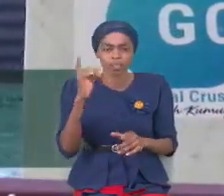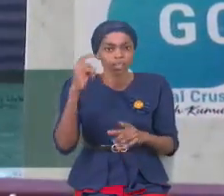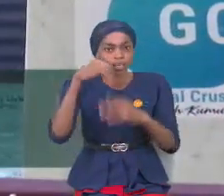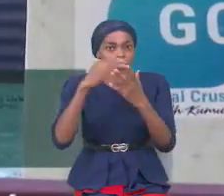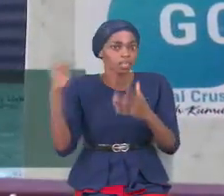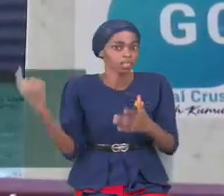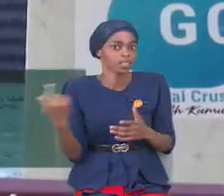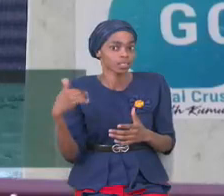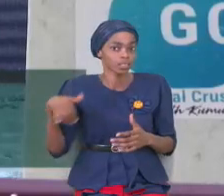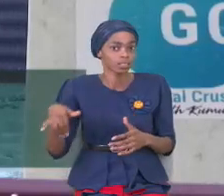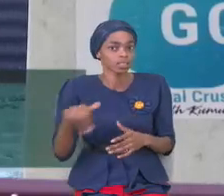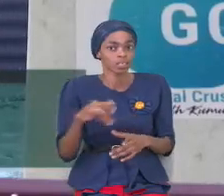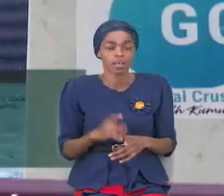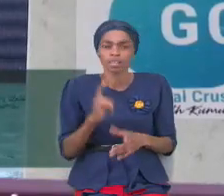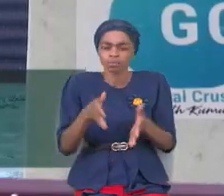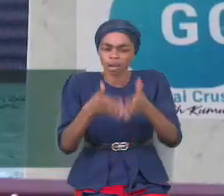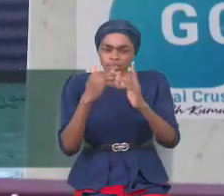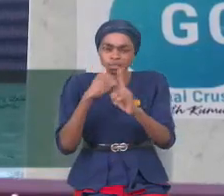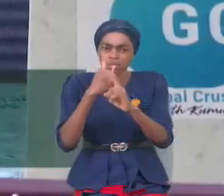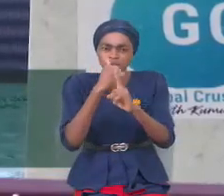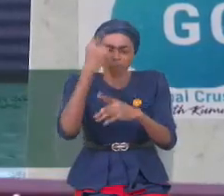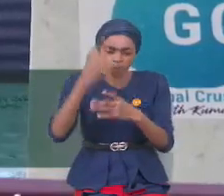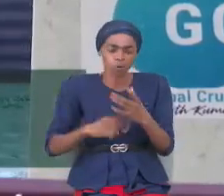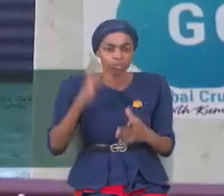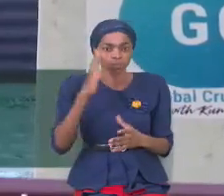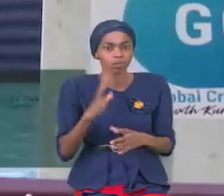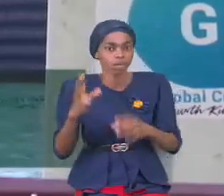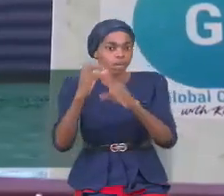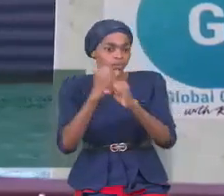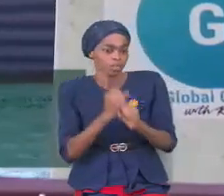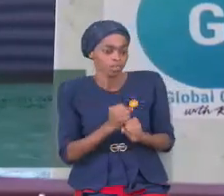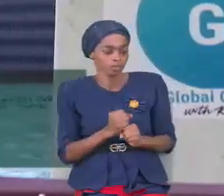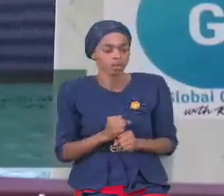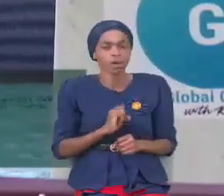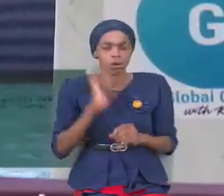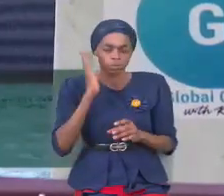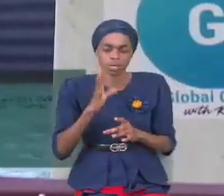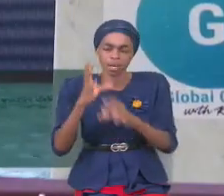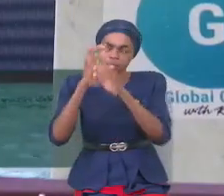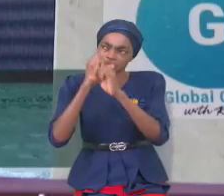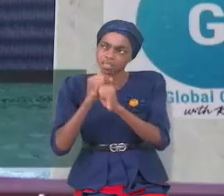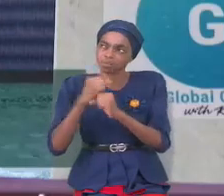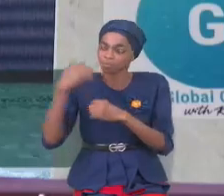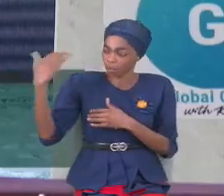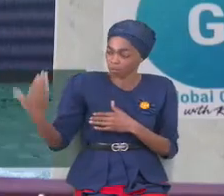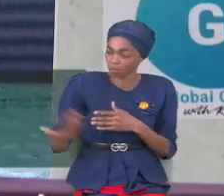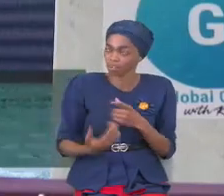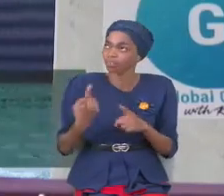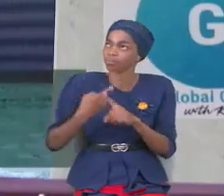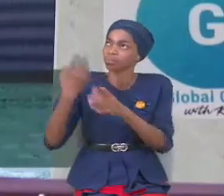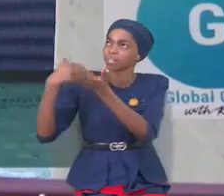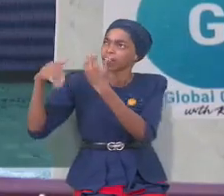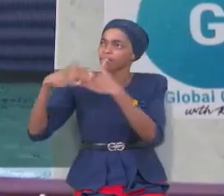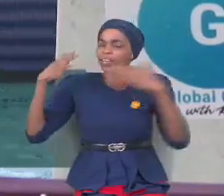you receive a welcome? And then God will see, and the angels will say, rejoice with him, a